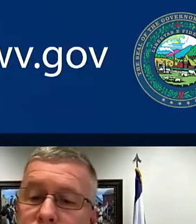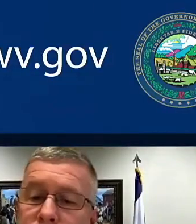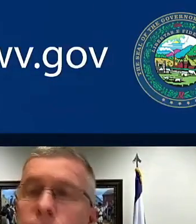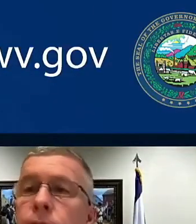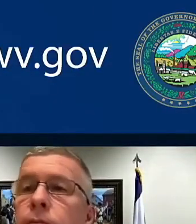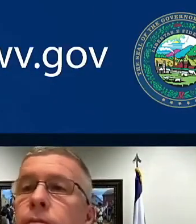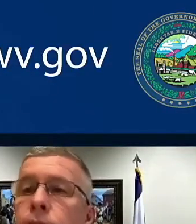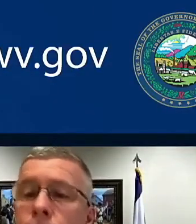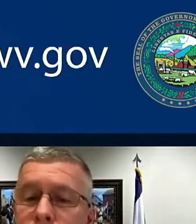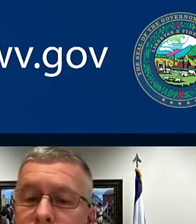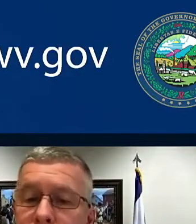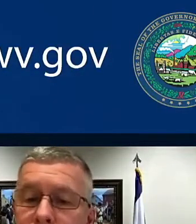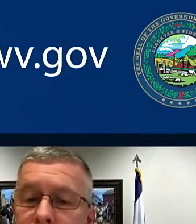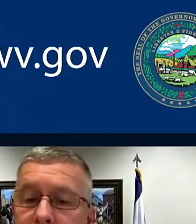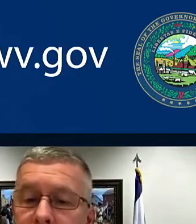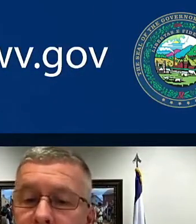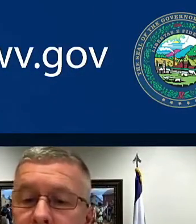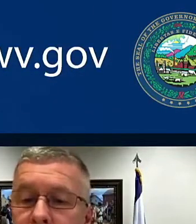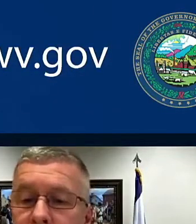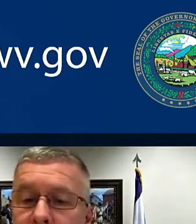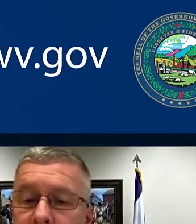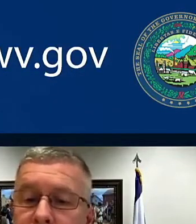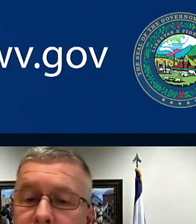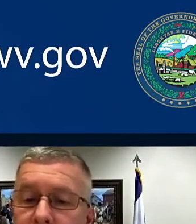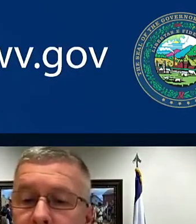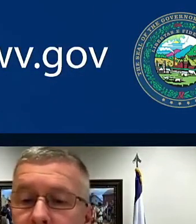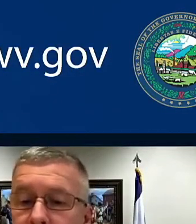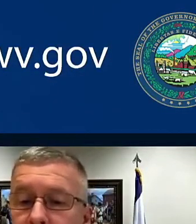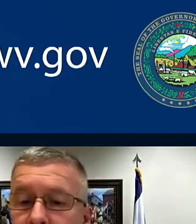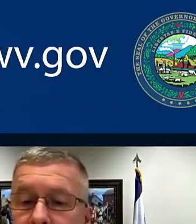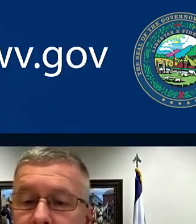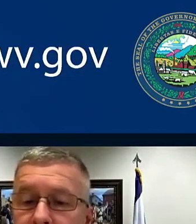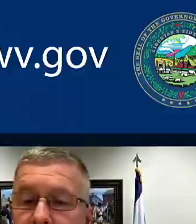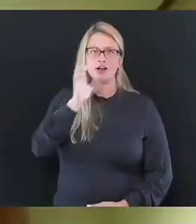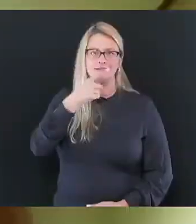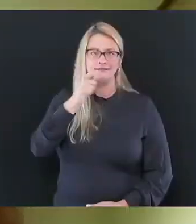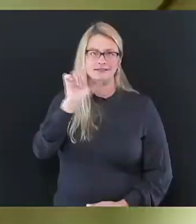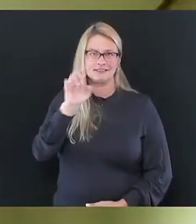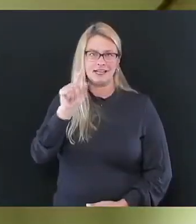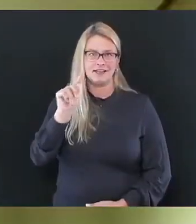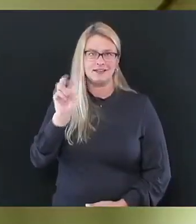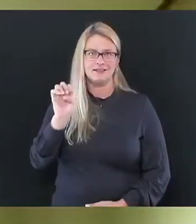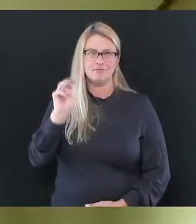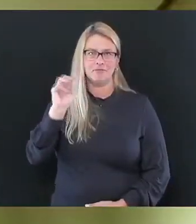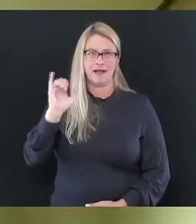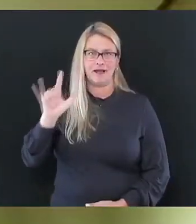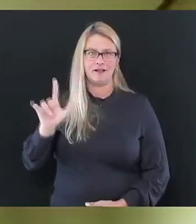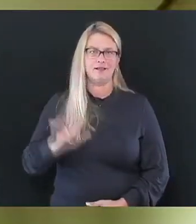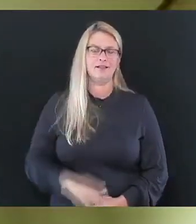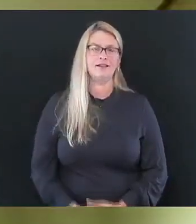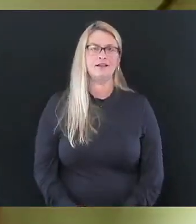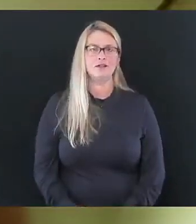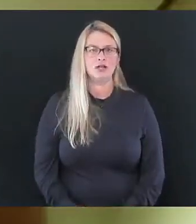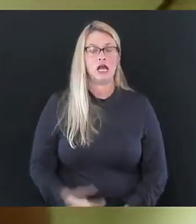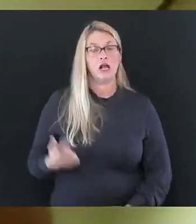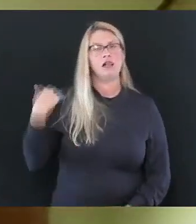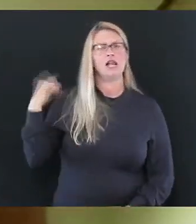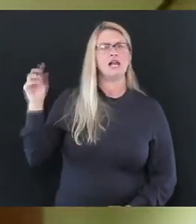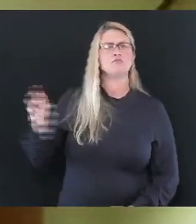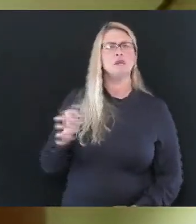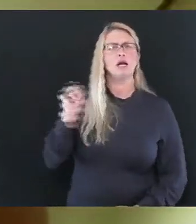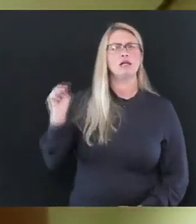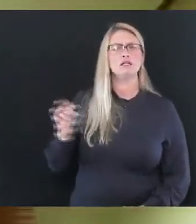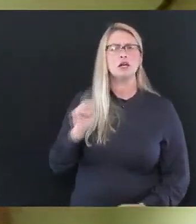All right, thank you, David. Next to Phil Kabler with the Charleston Gazette-Mail. Hello, everyone. I think on Monday we talked about